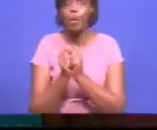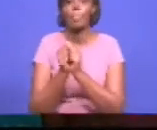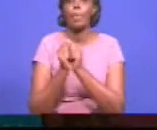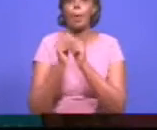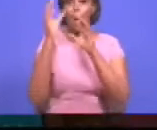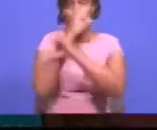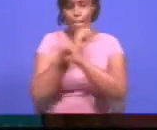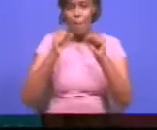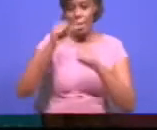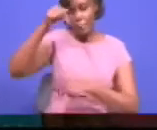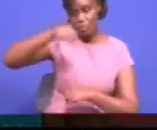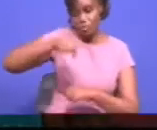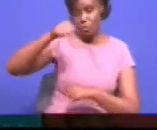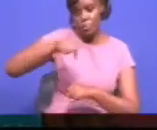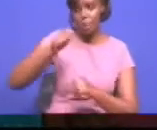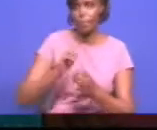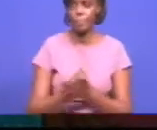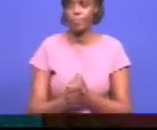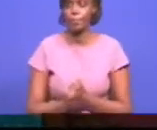Parliament today.